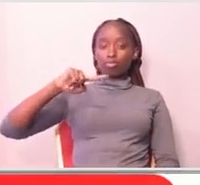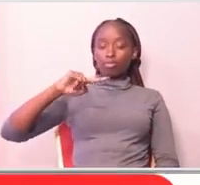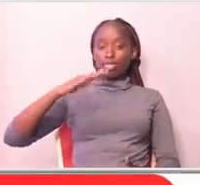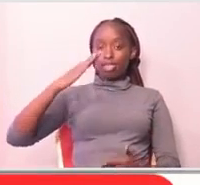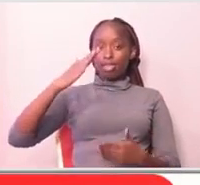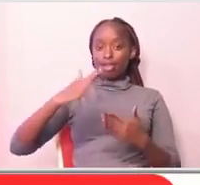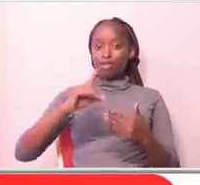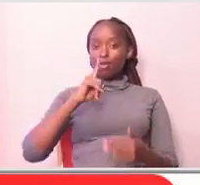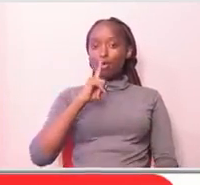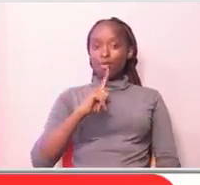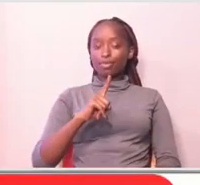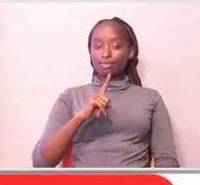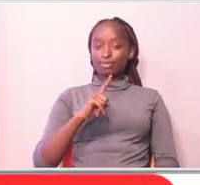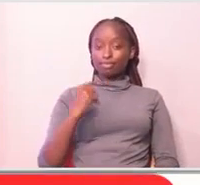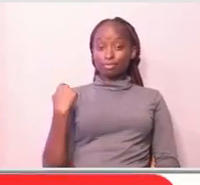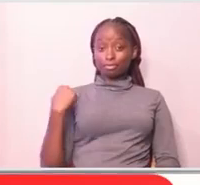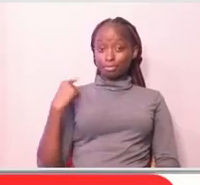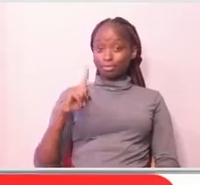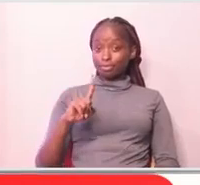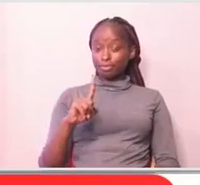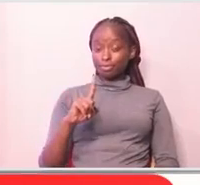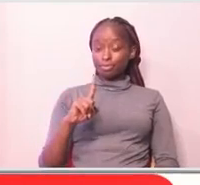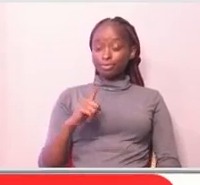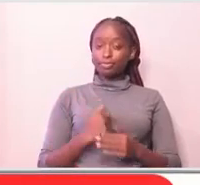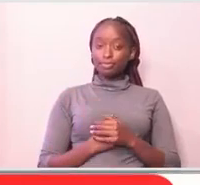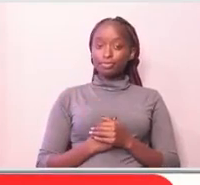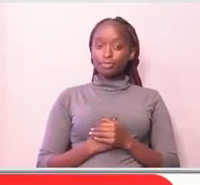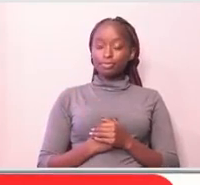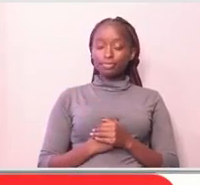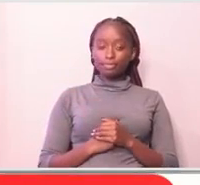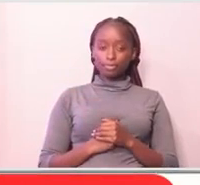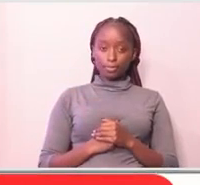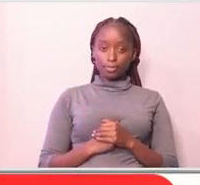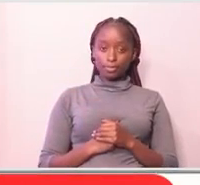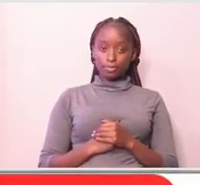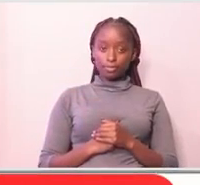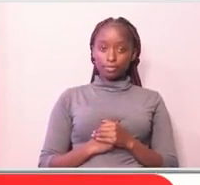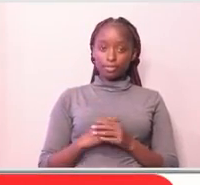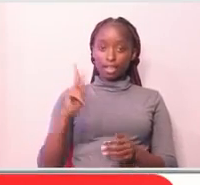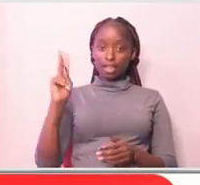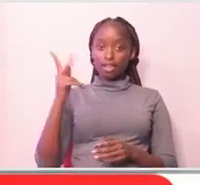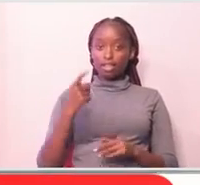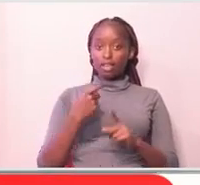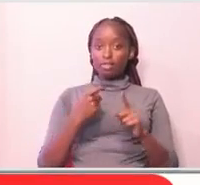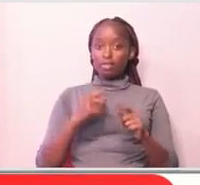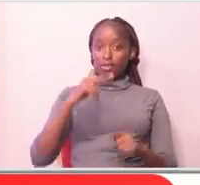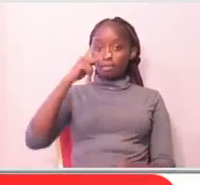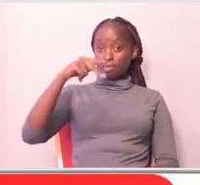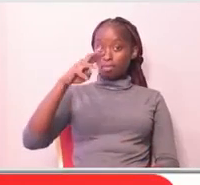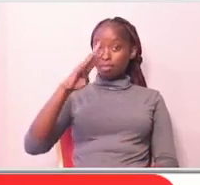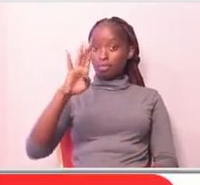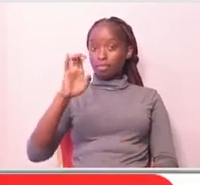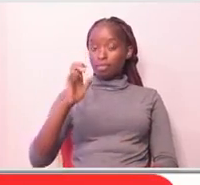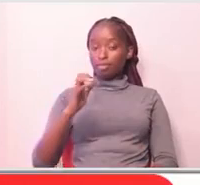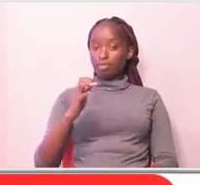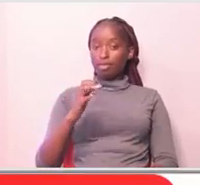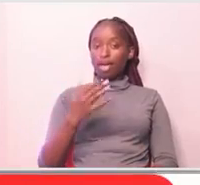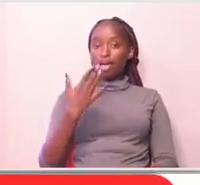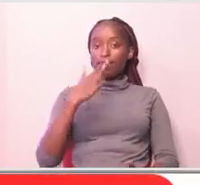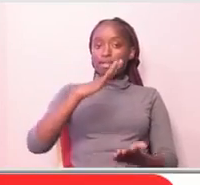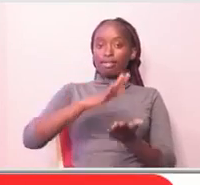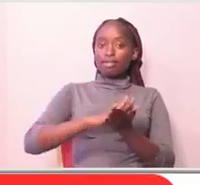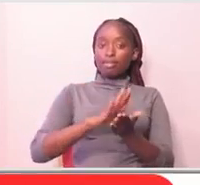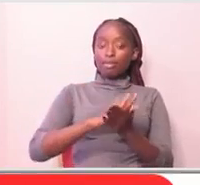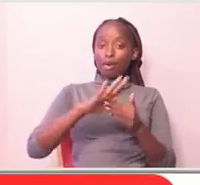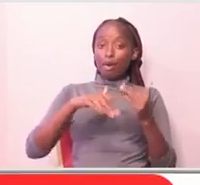order: 1. That Kenyans of Pemba heritage constitute one of